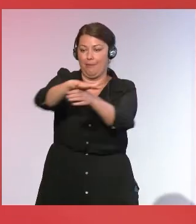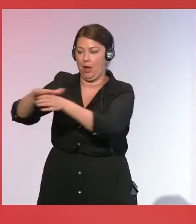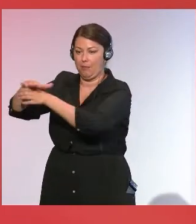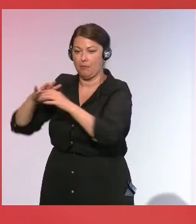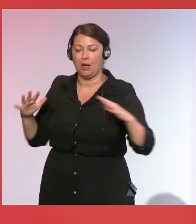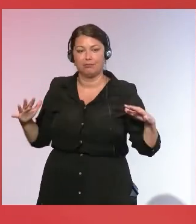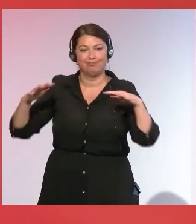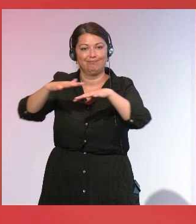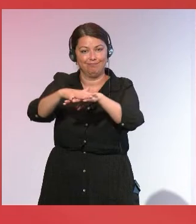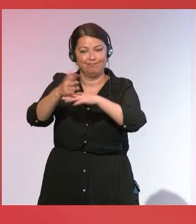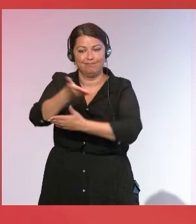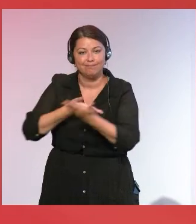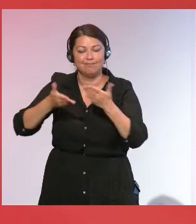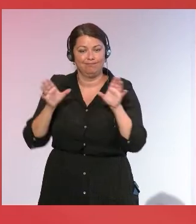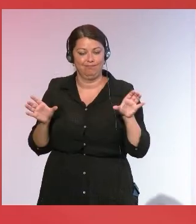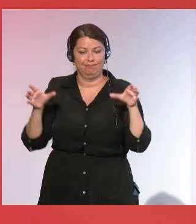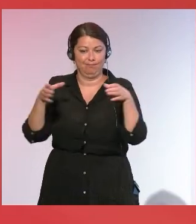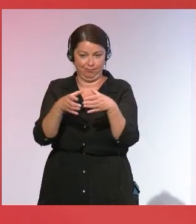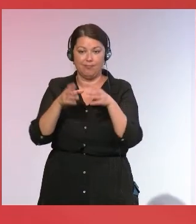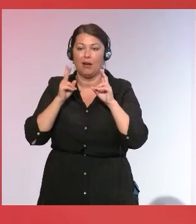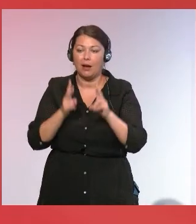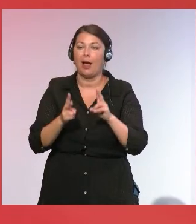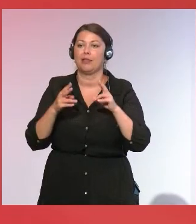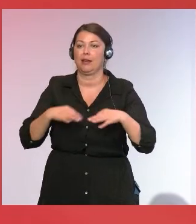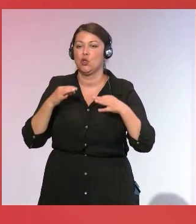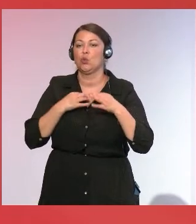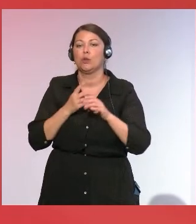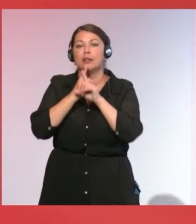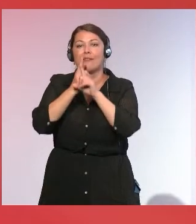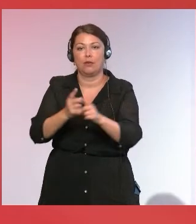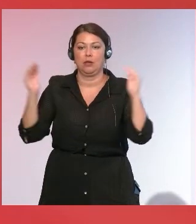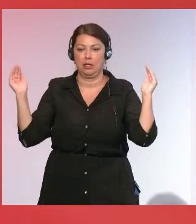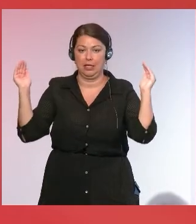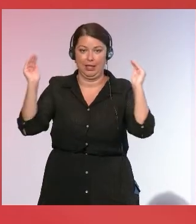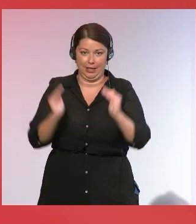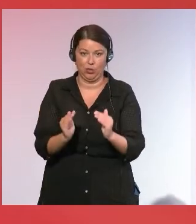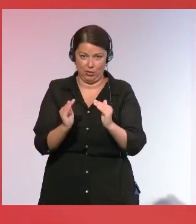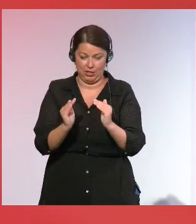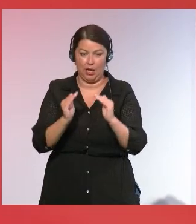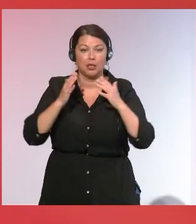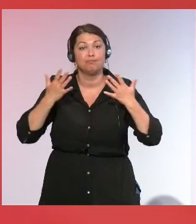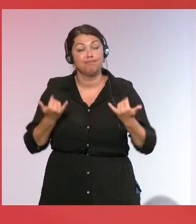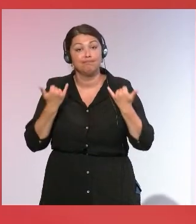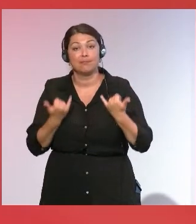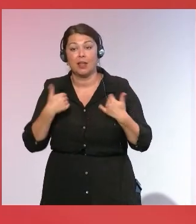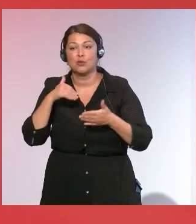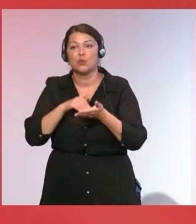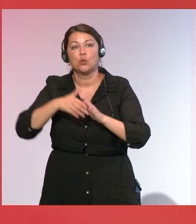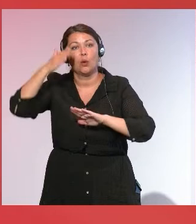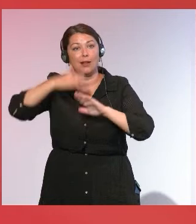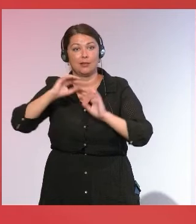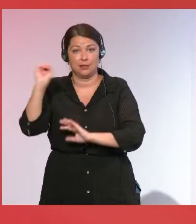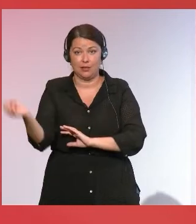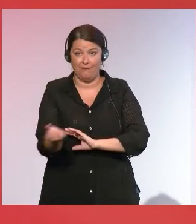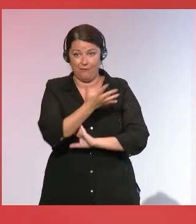unintended consequences. So that brings me to my last slide. So what have we learned from our work in